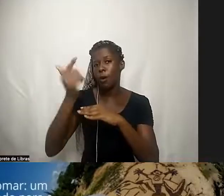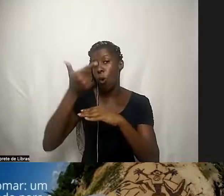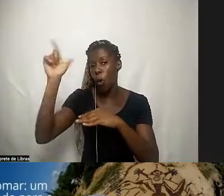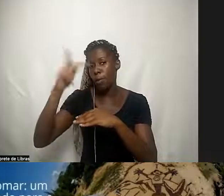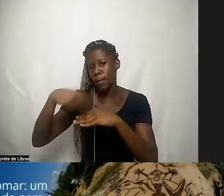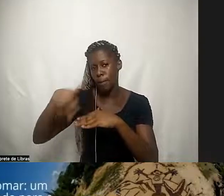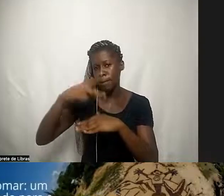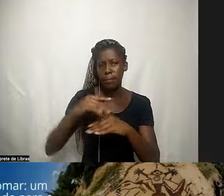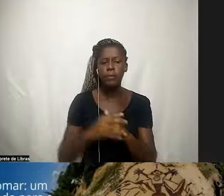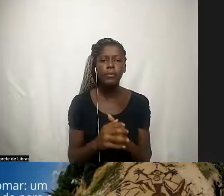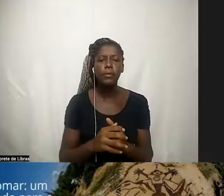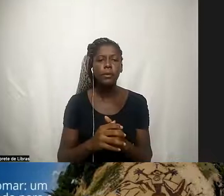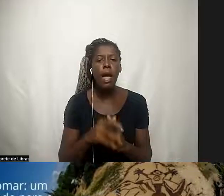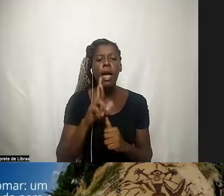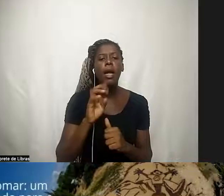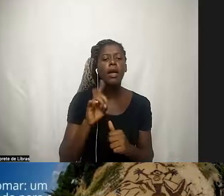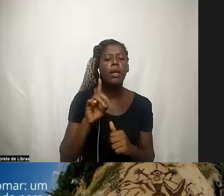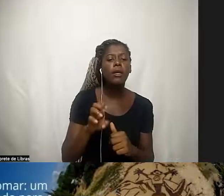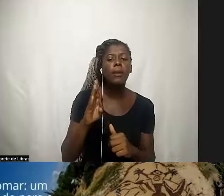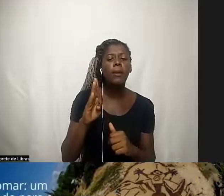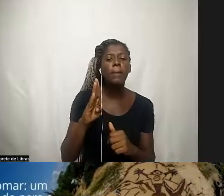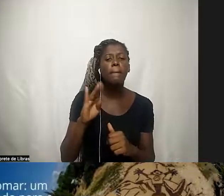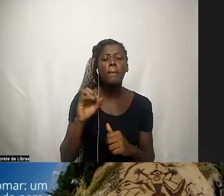the forums and the work groups,